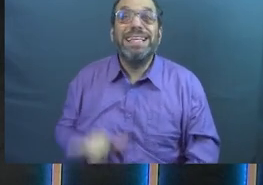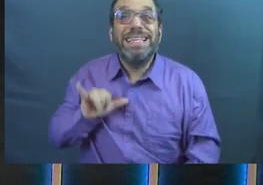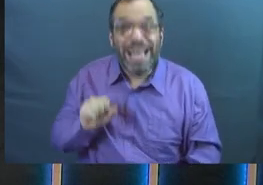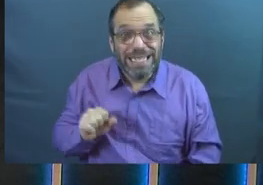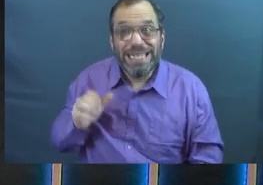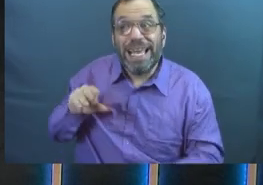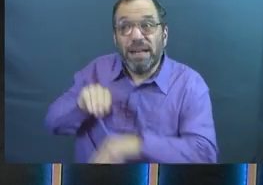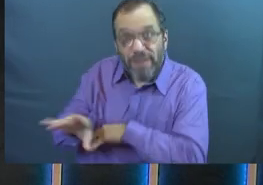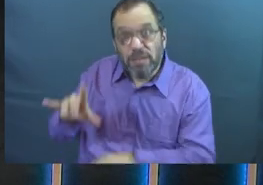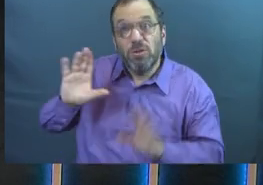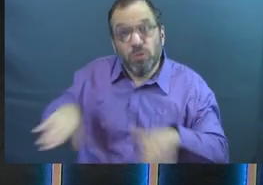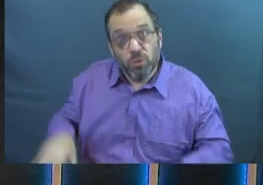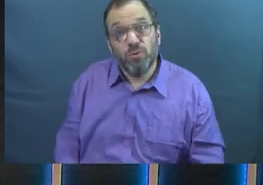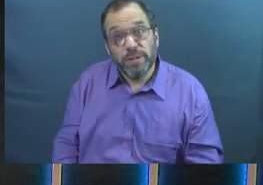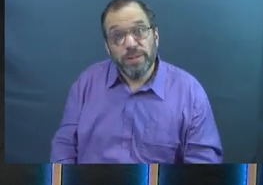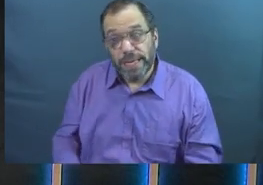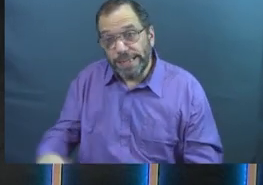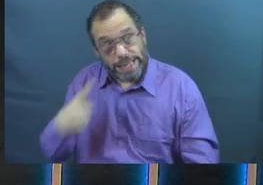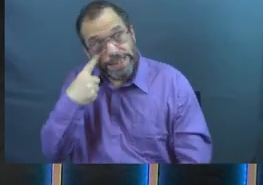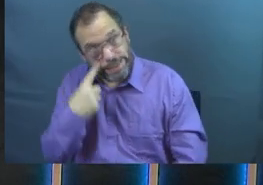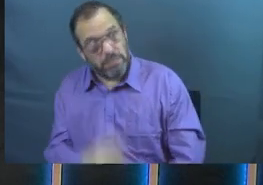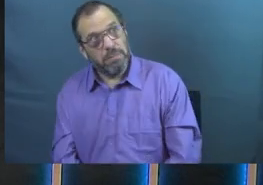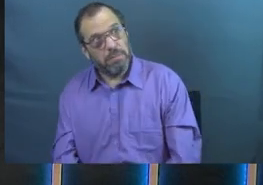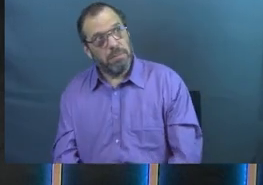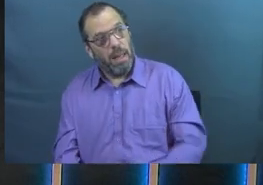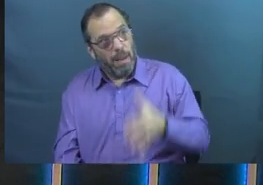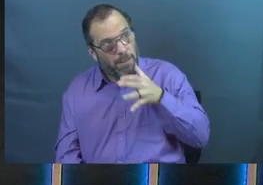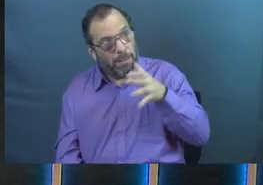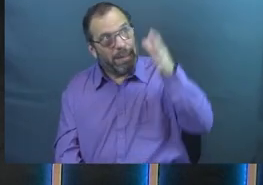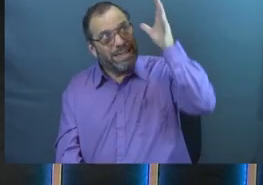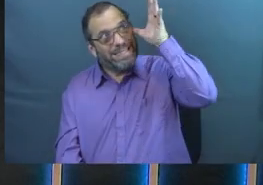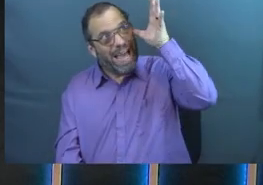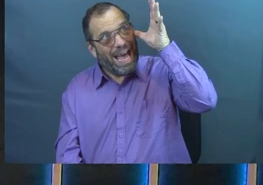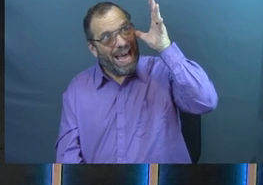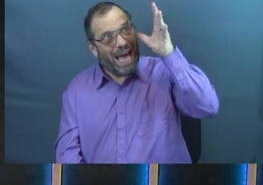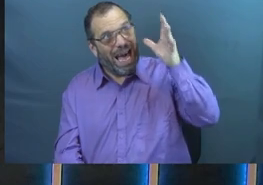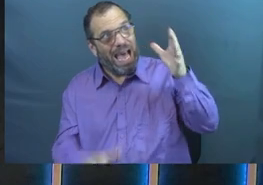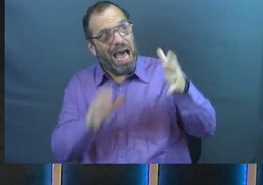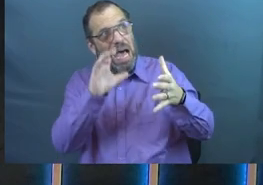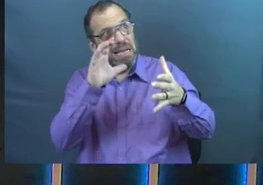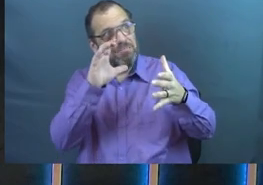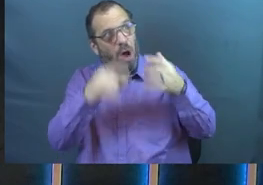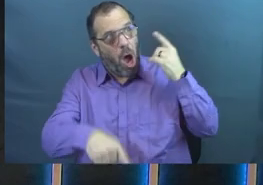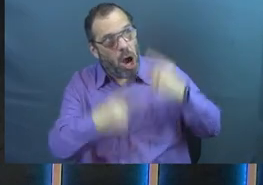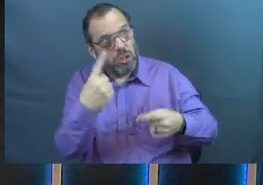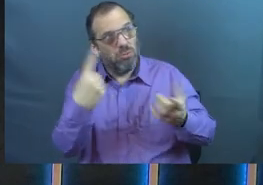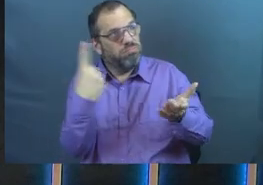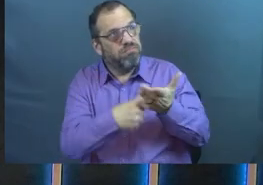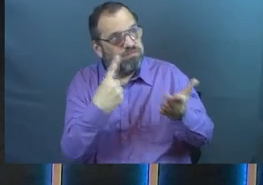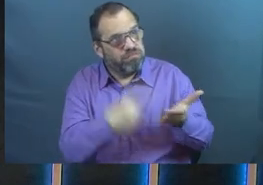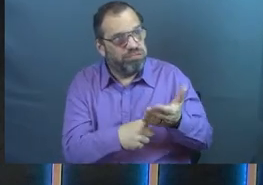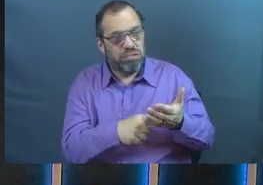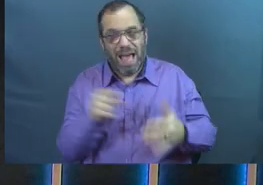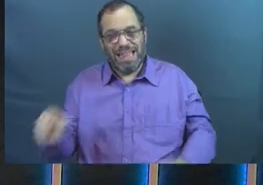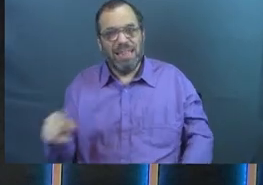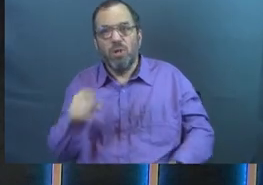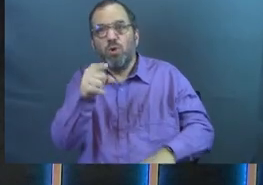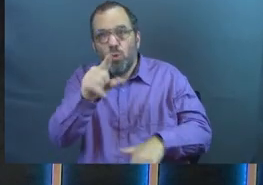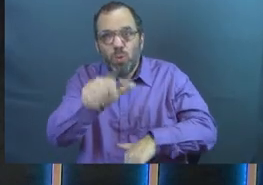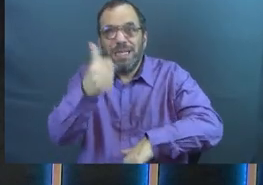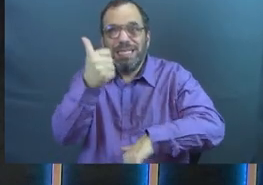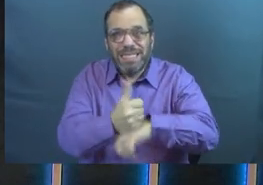does. They see that. You're setting the tone for what a God-honoring marriage is supposed to look